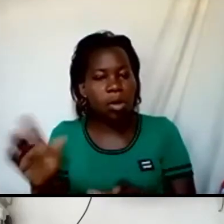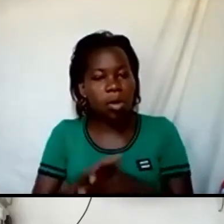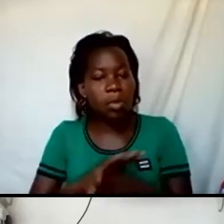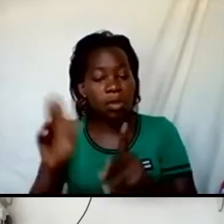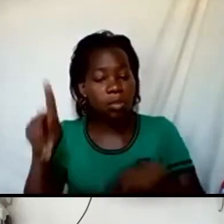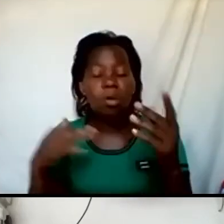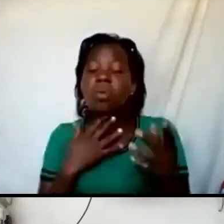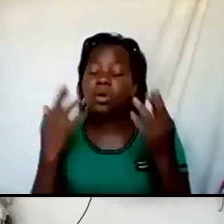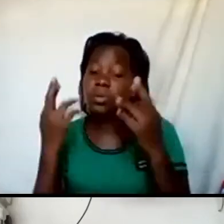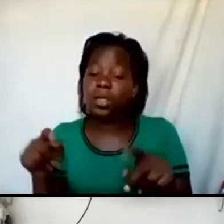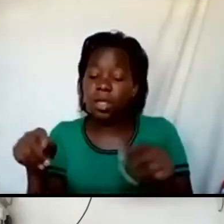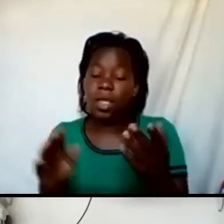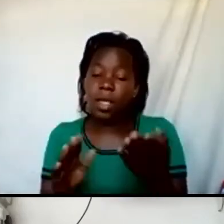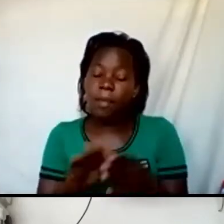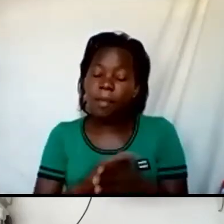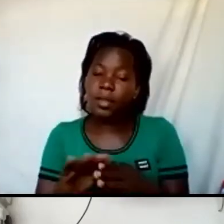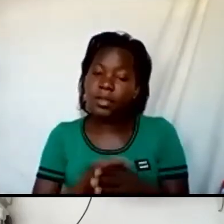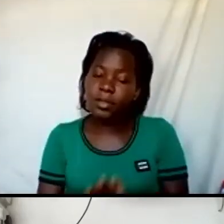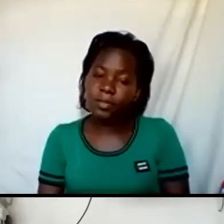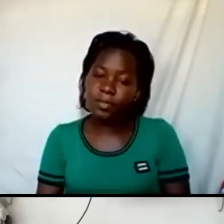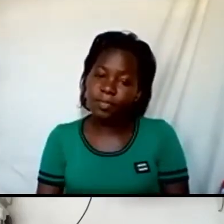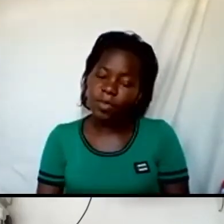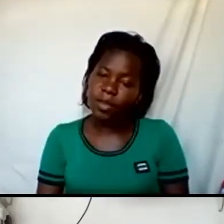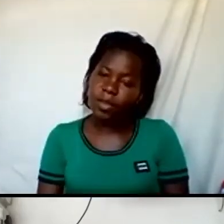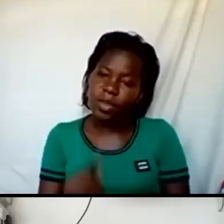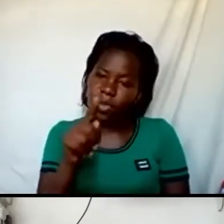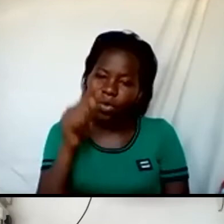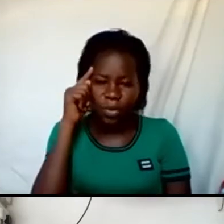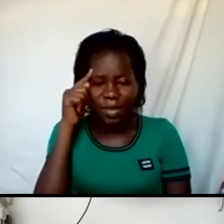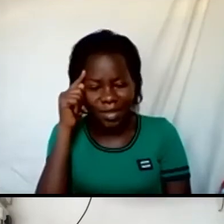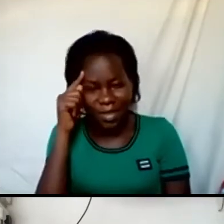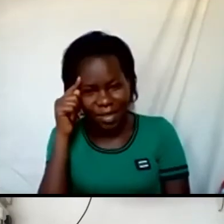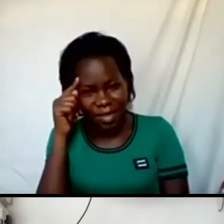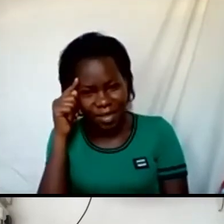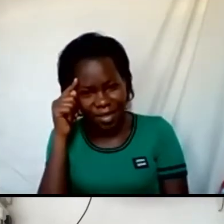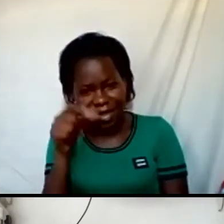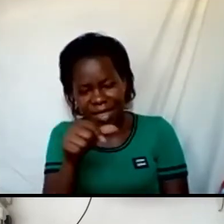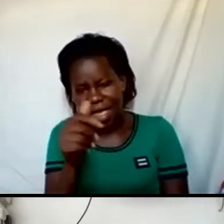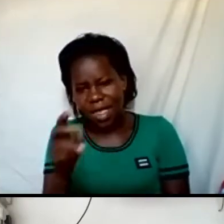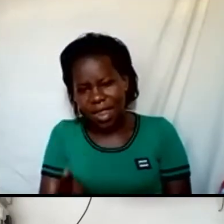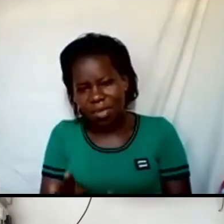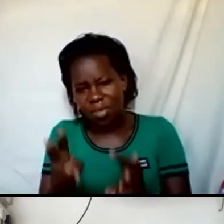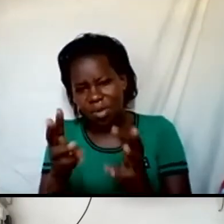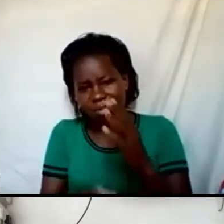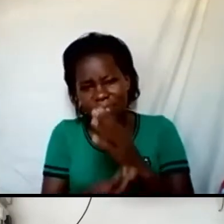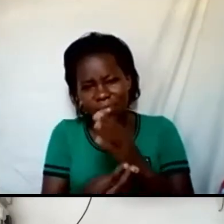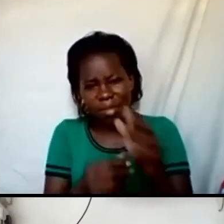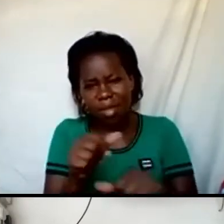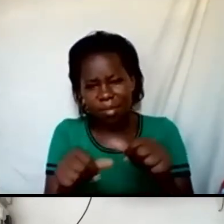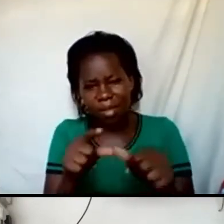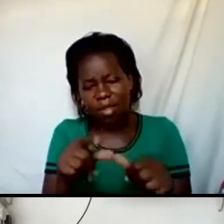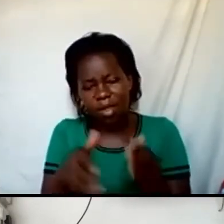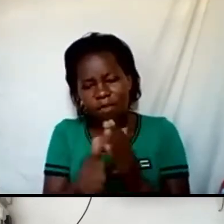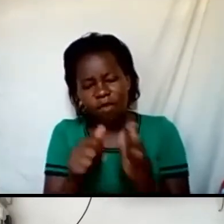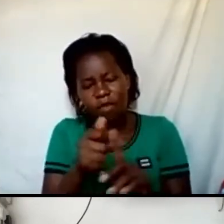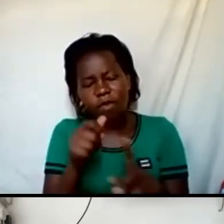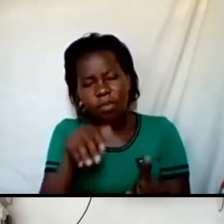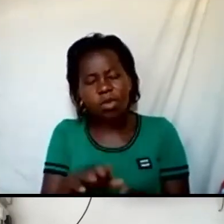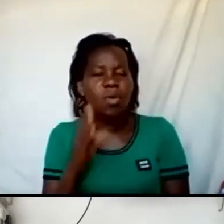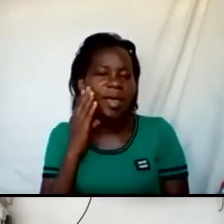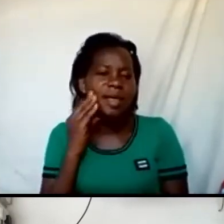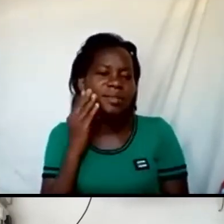business. Do you think that there's any water to that? But also from your experience, what sort of initiatives have you